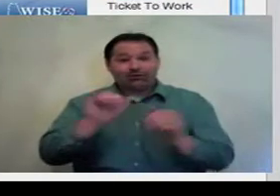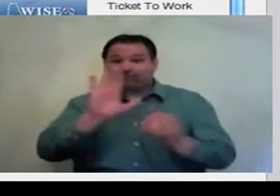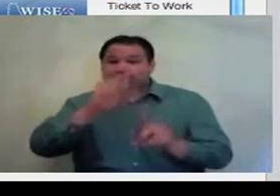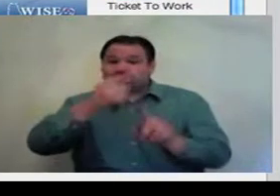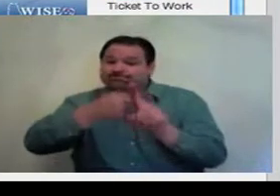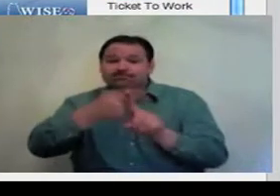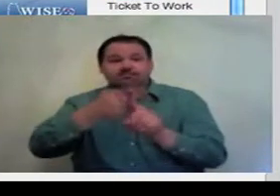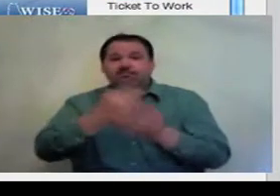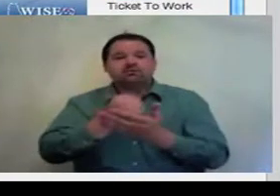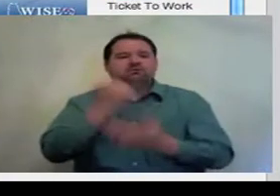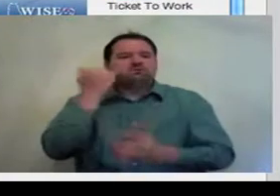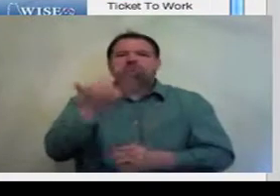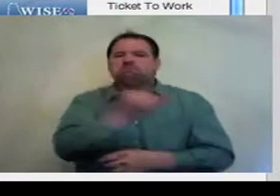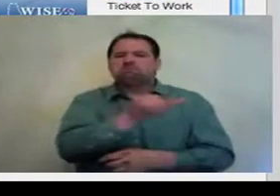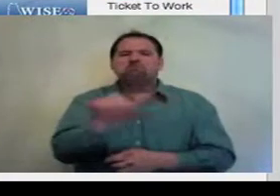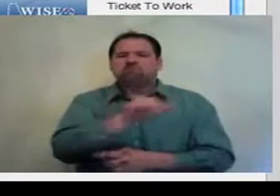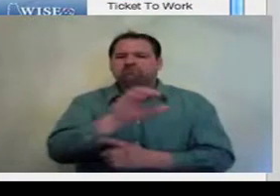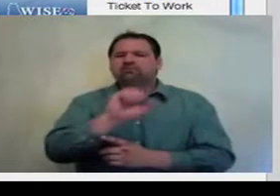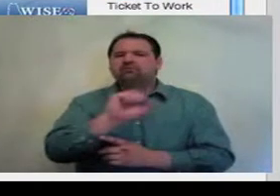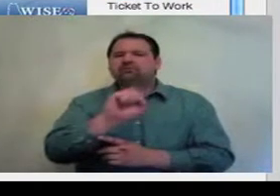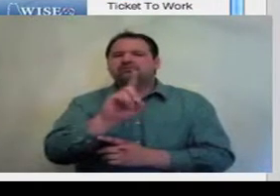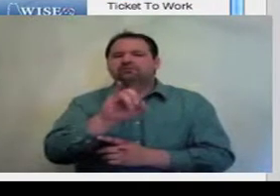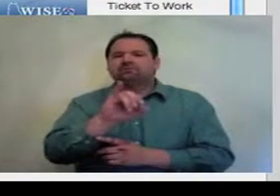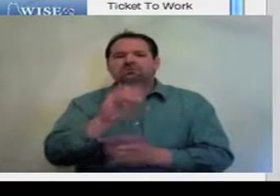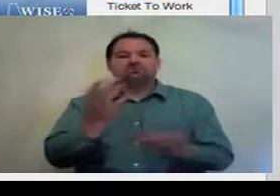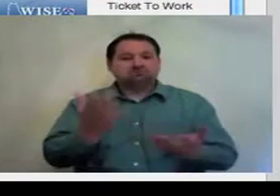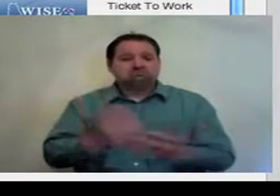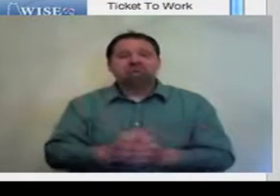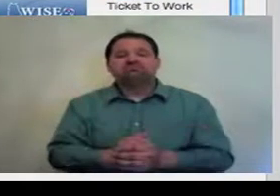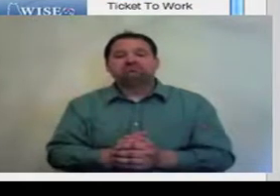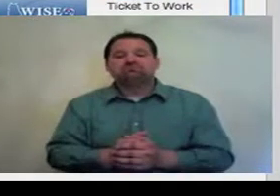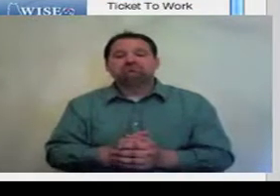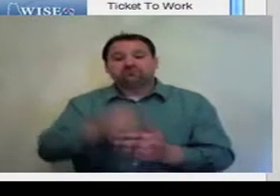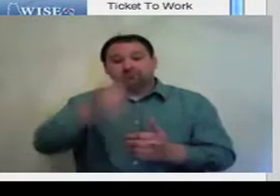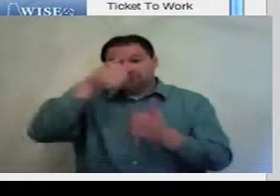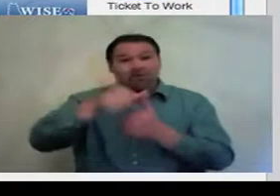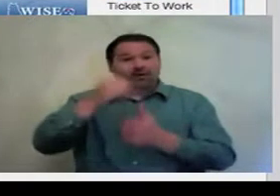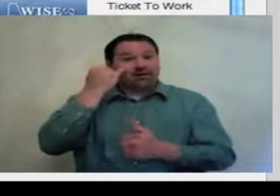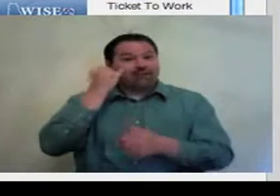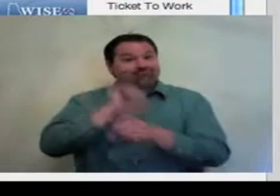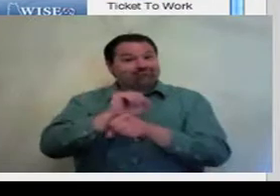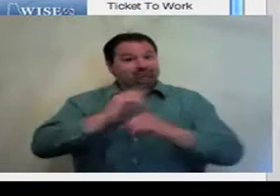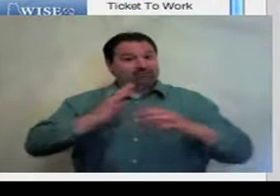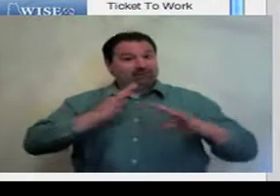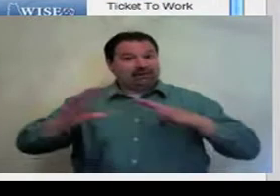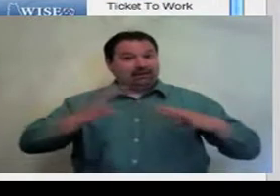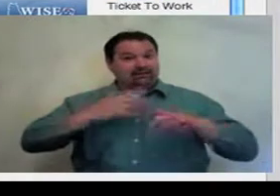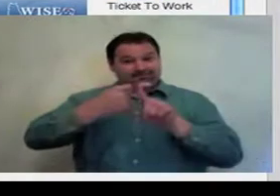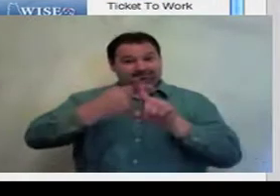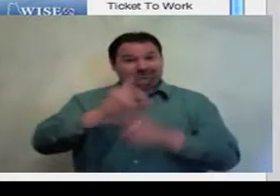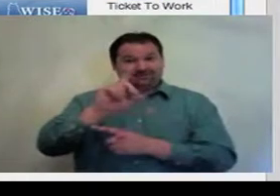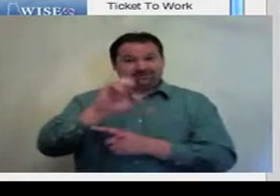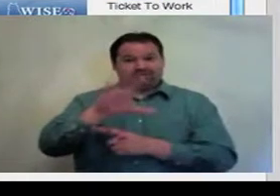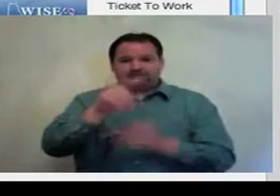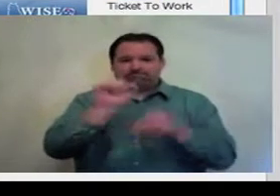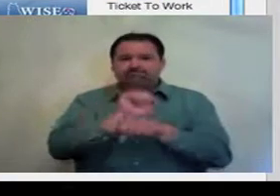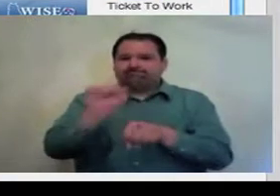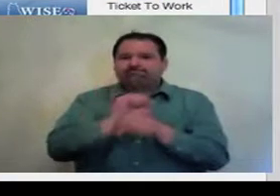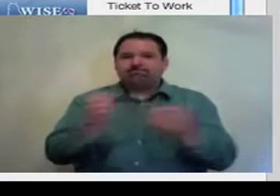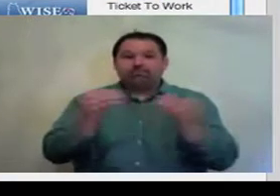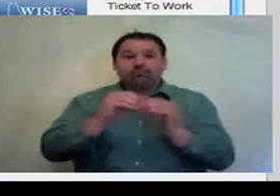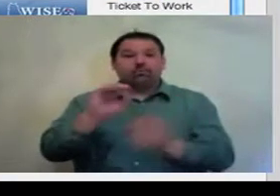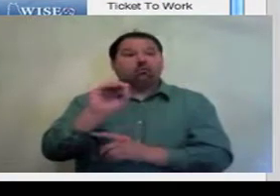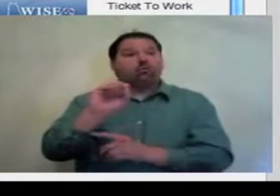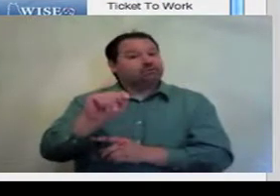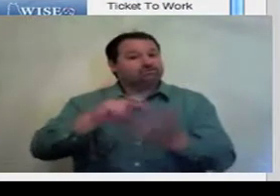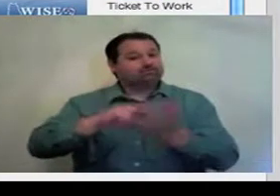earnings each month to figure what your payment is. So just like the previous example I gave for SSDI, if you work more during the holiday season,